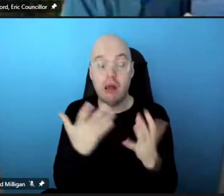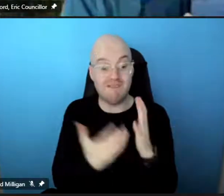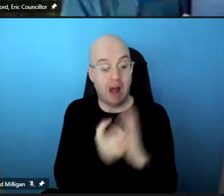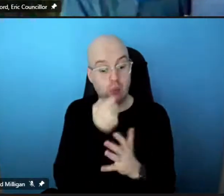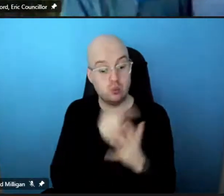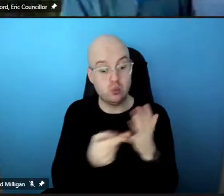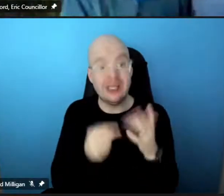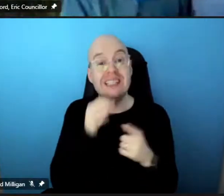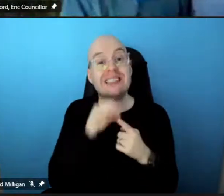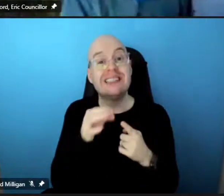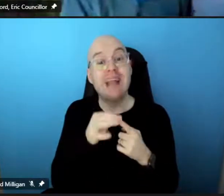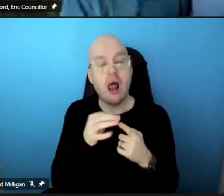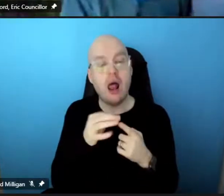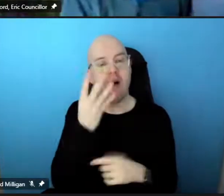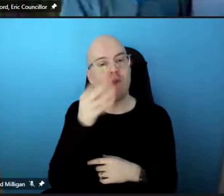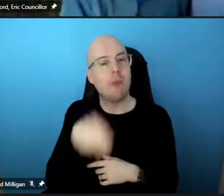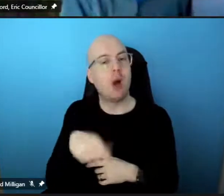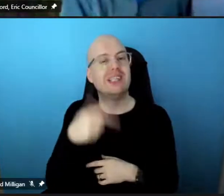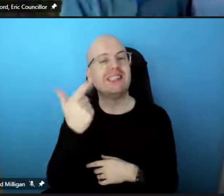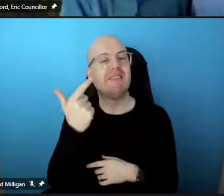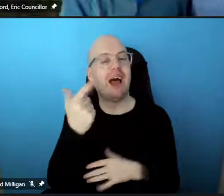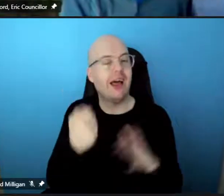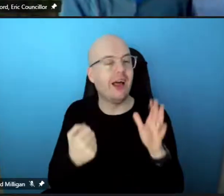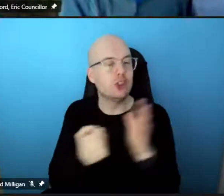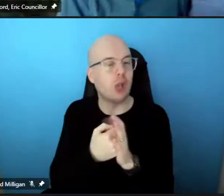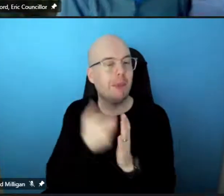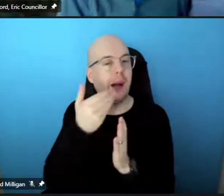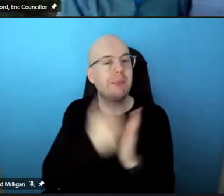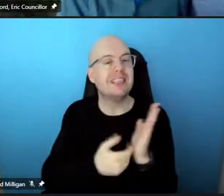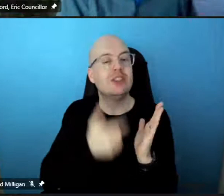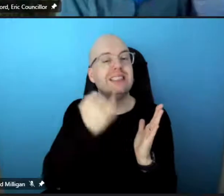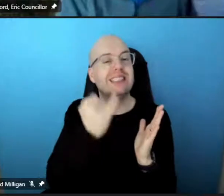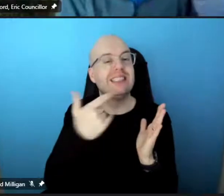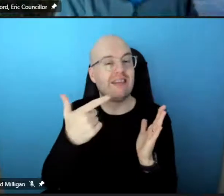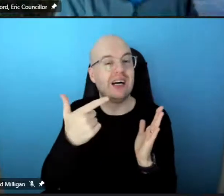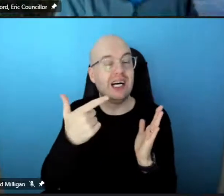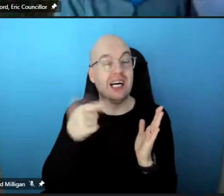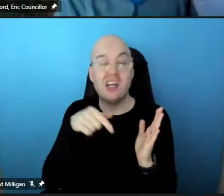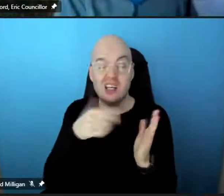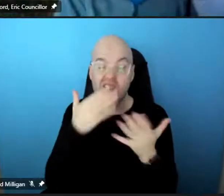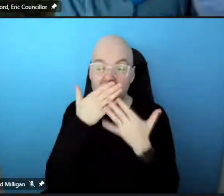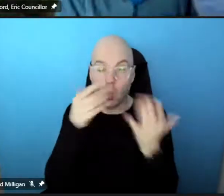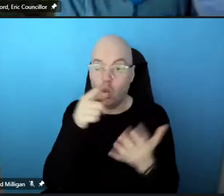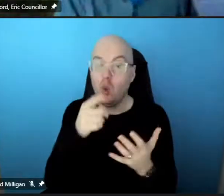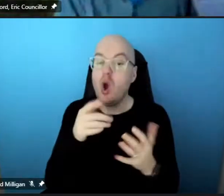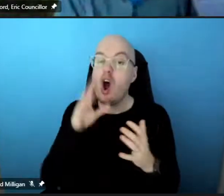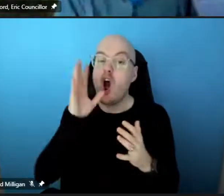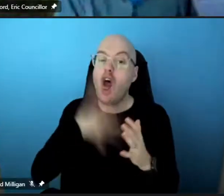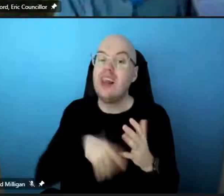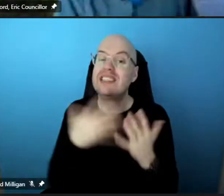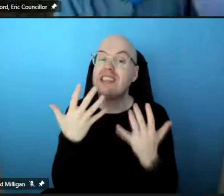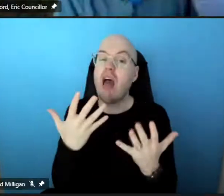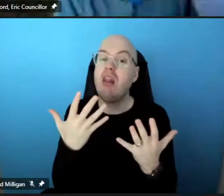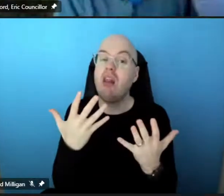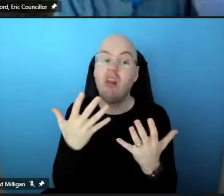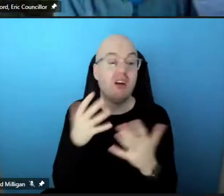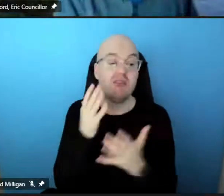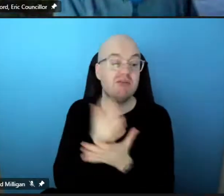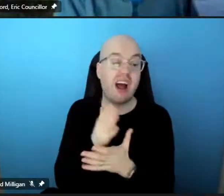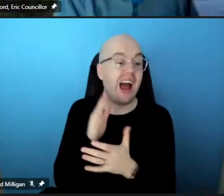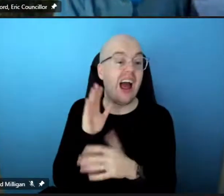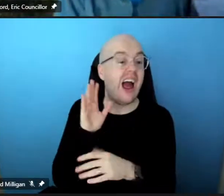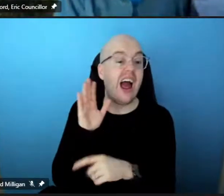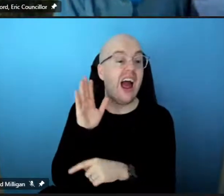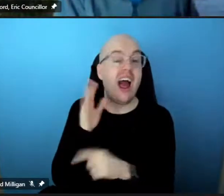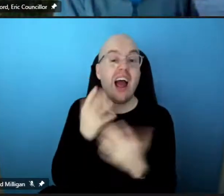67. And it gives you a breakdown of the founded allegations, and you'll see that all 10 are external, so it related to either